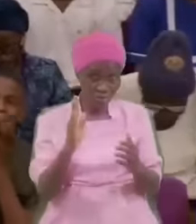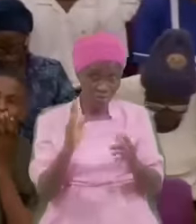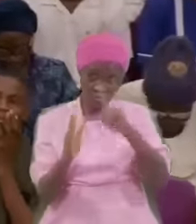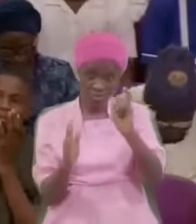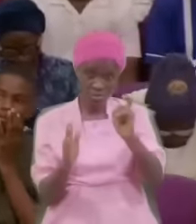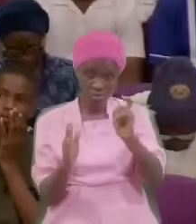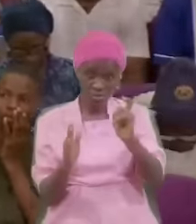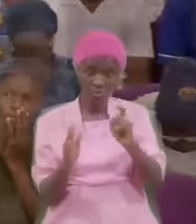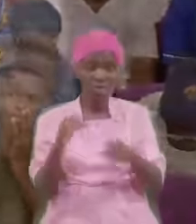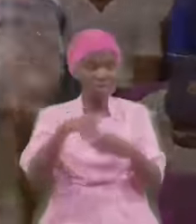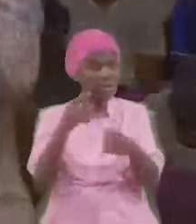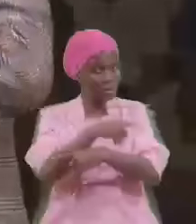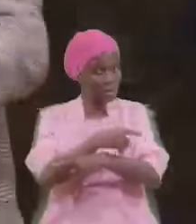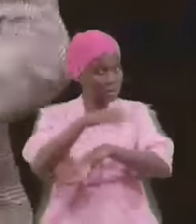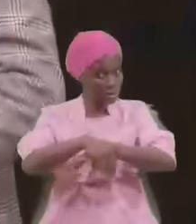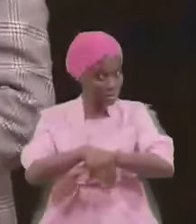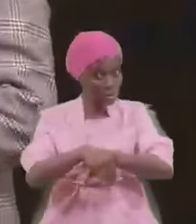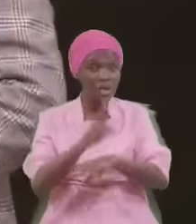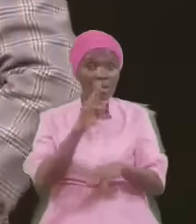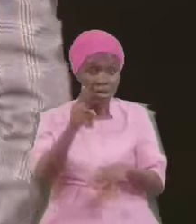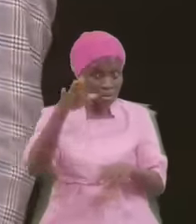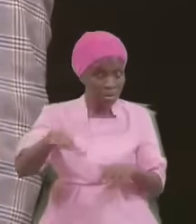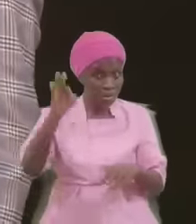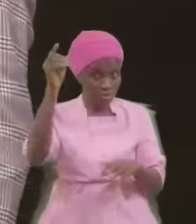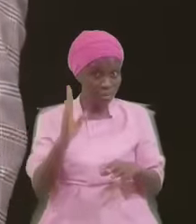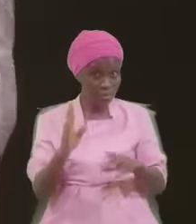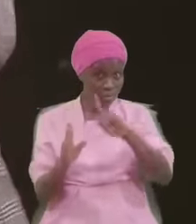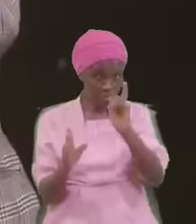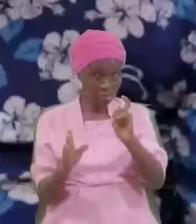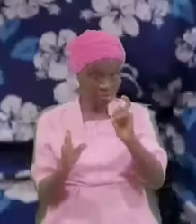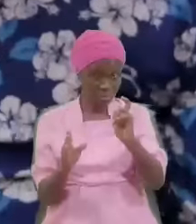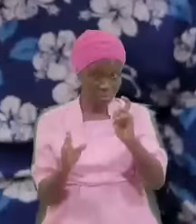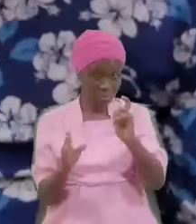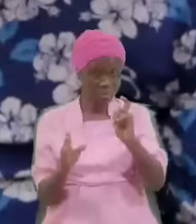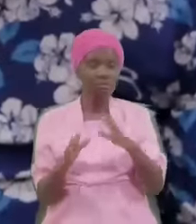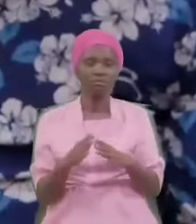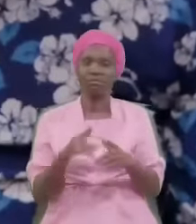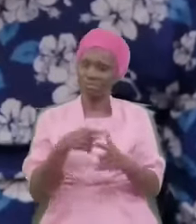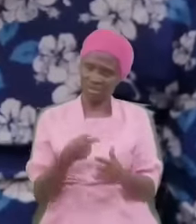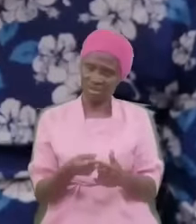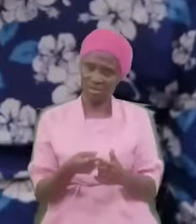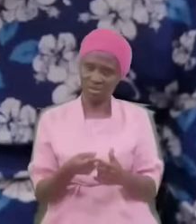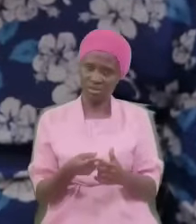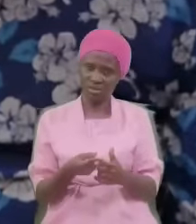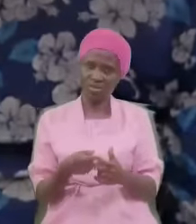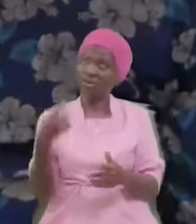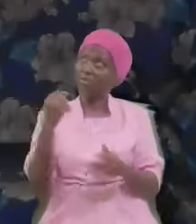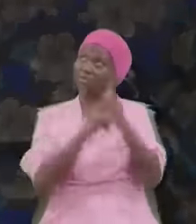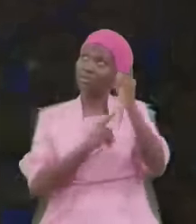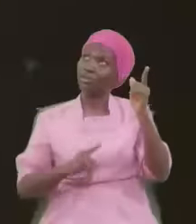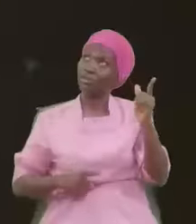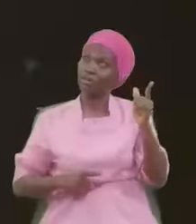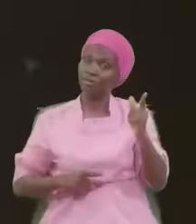In the day, in the night, are you a child of God? Then the Lord thy God